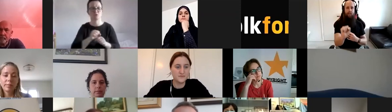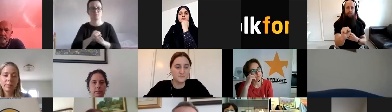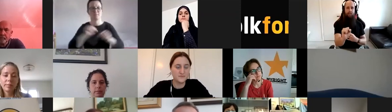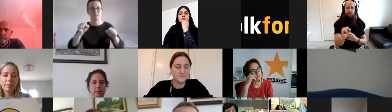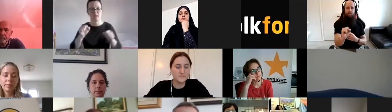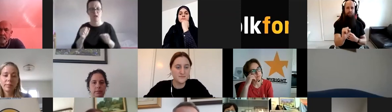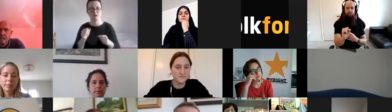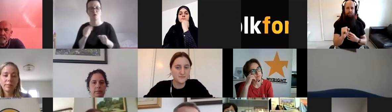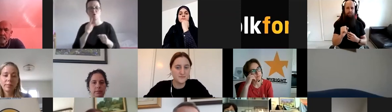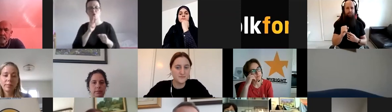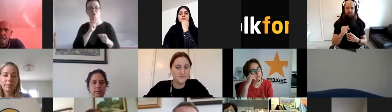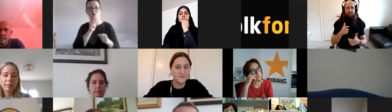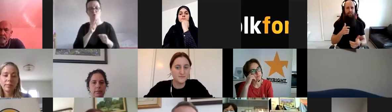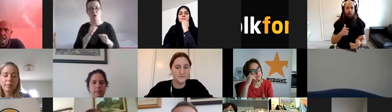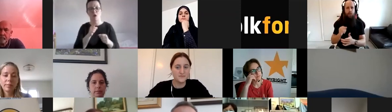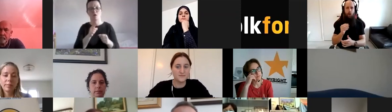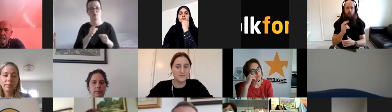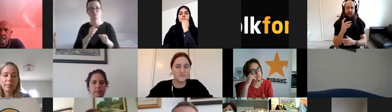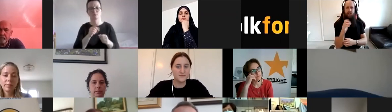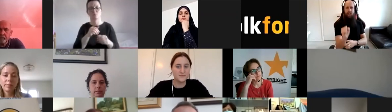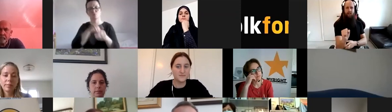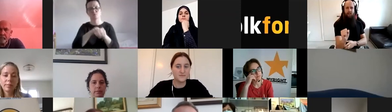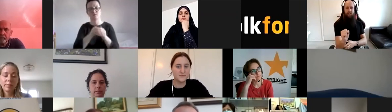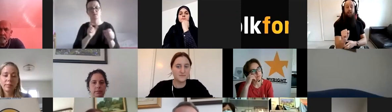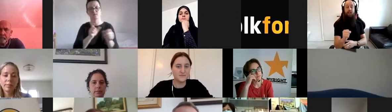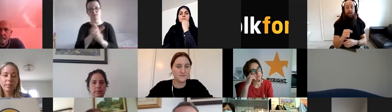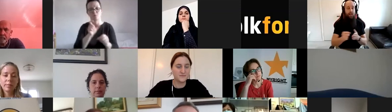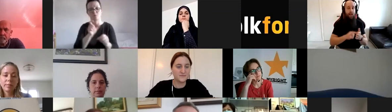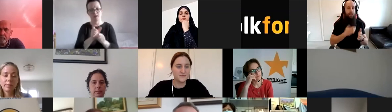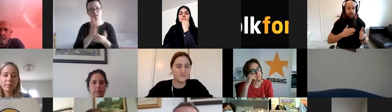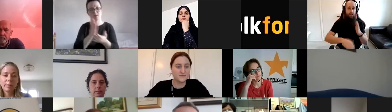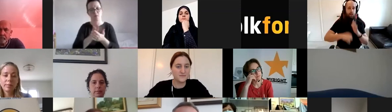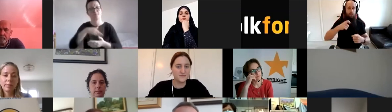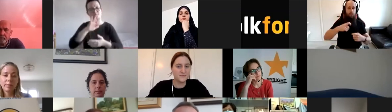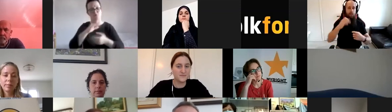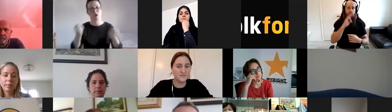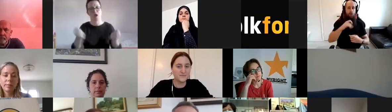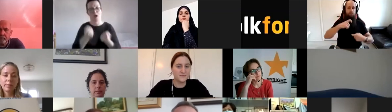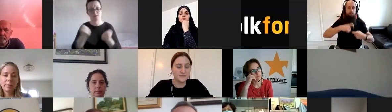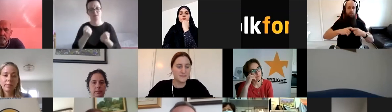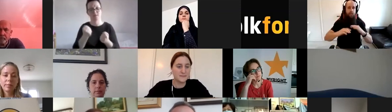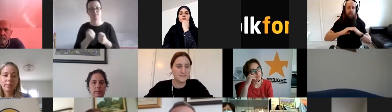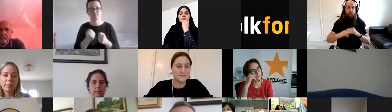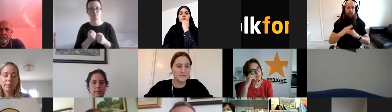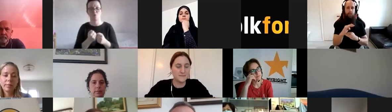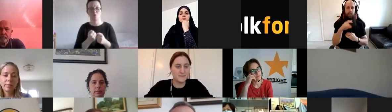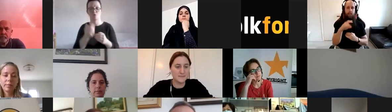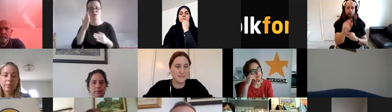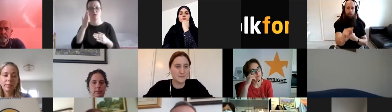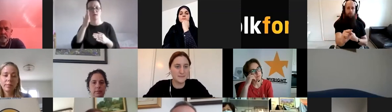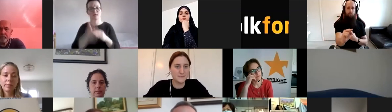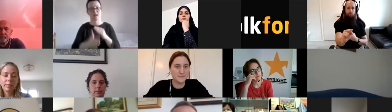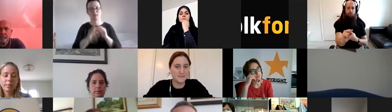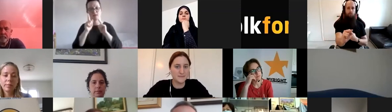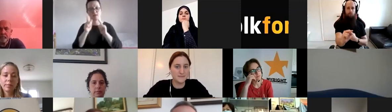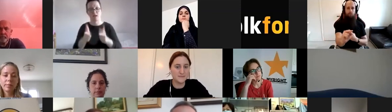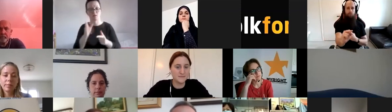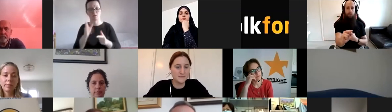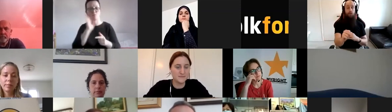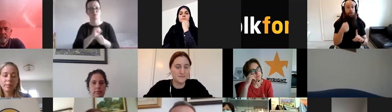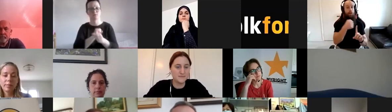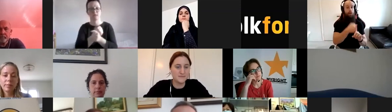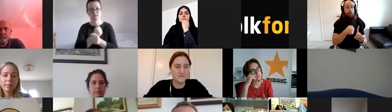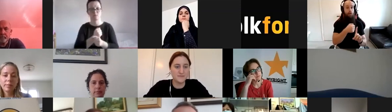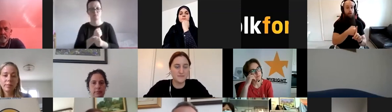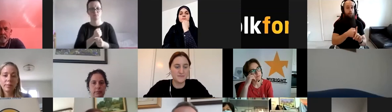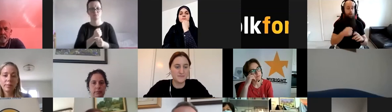Convention on the Prohibition of Landmines. And advocacy activities were